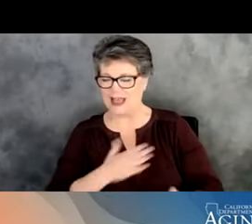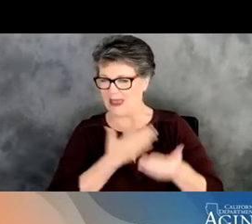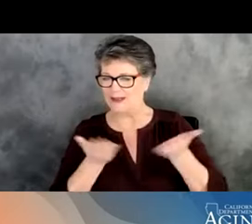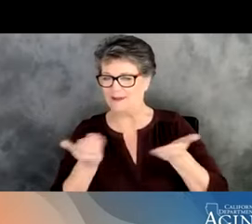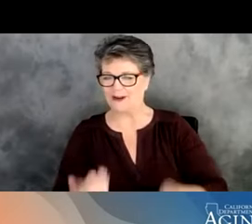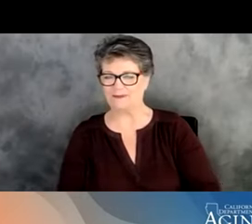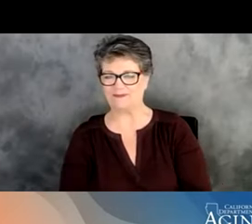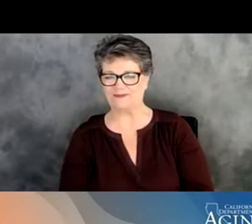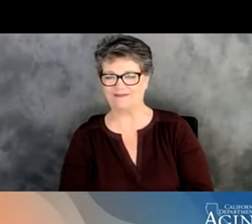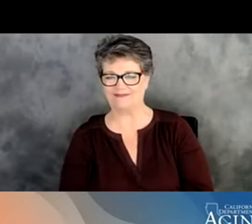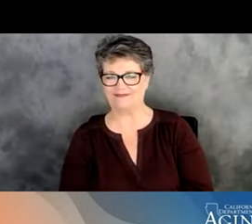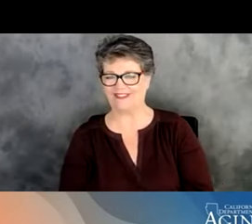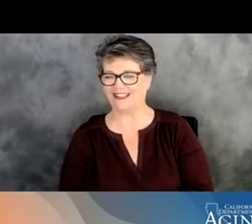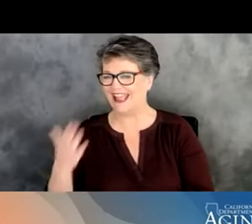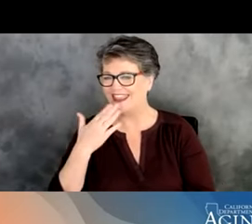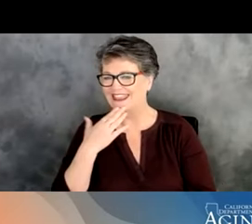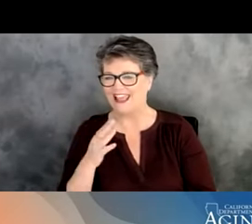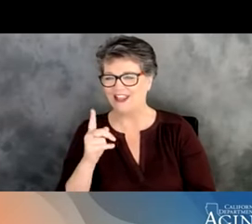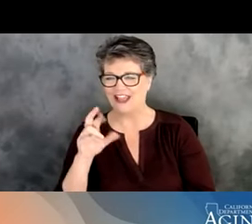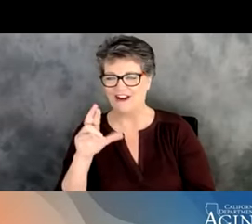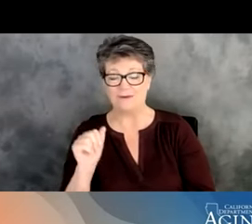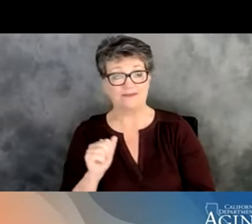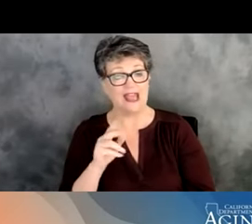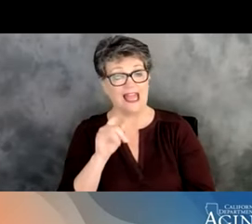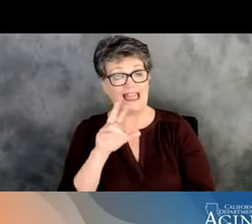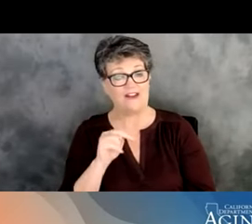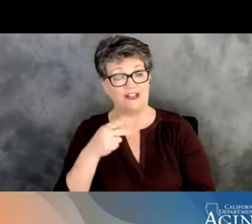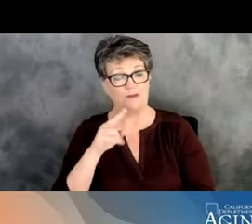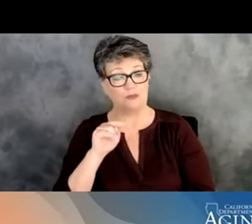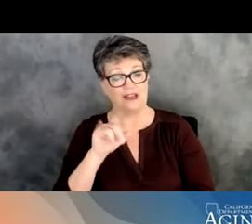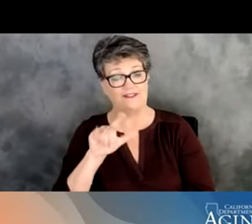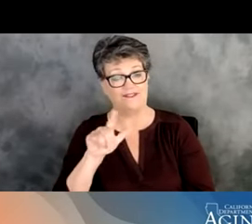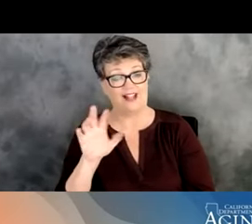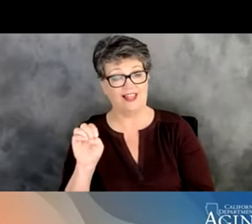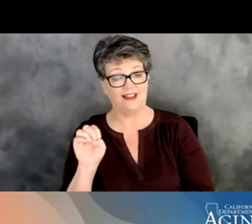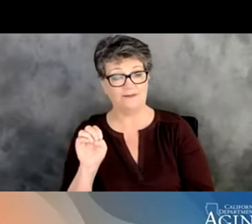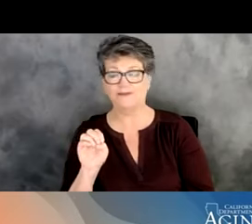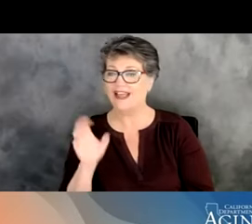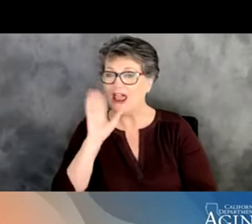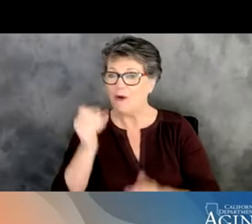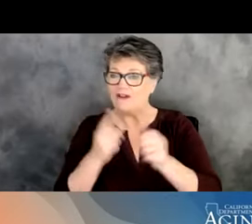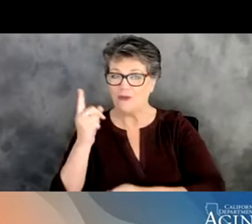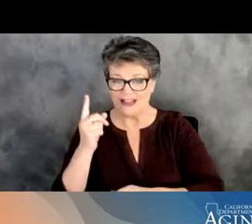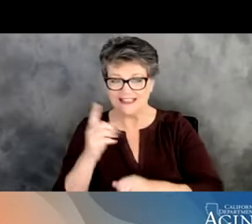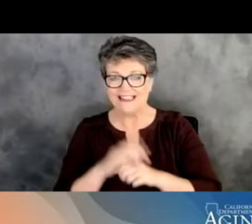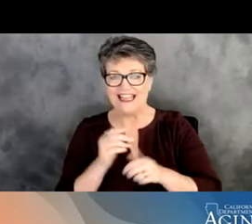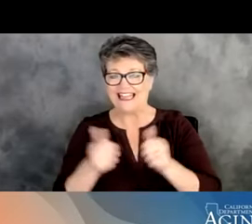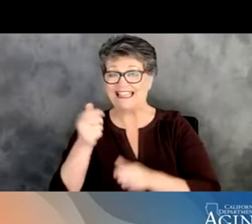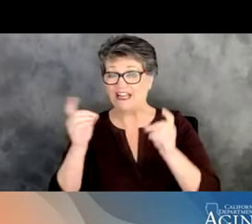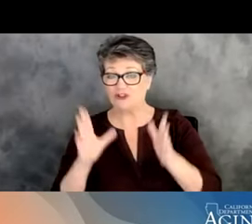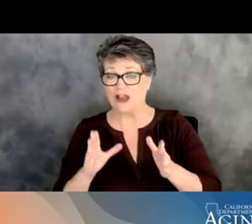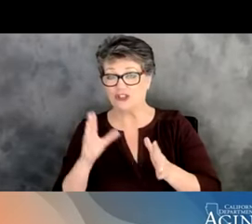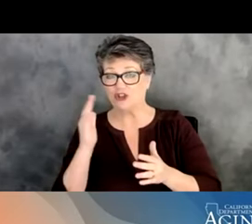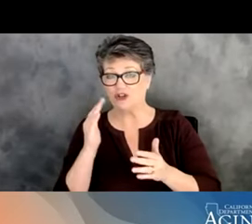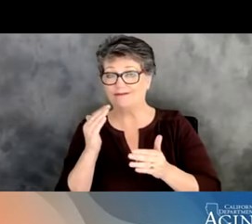here. Thanks, Kiera. Kevin Prindeville. Hi, everyone. Kevin Prindeville, Executive Director of Justice and